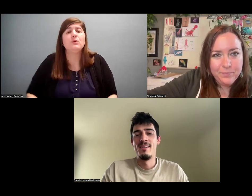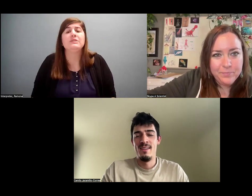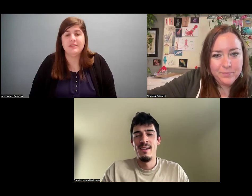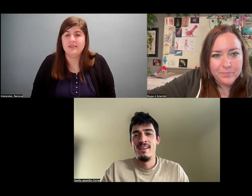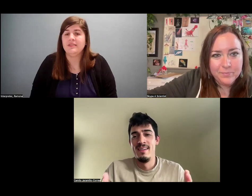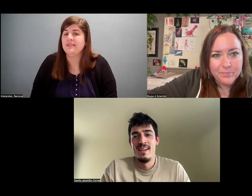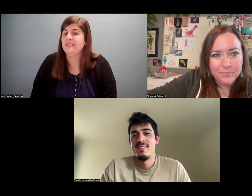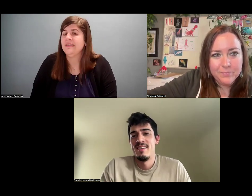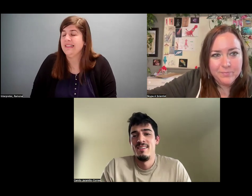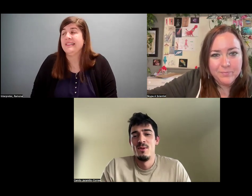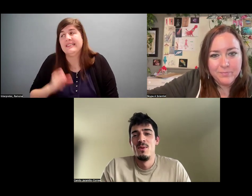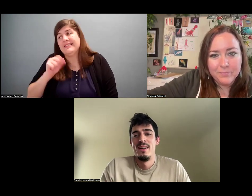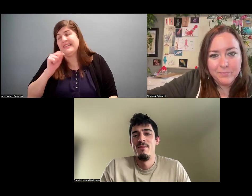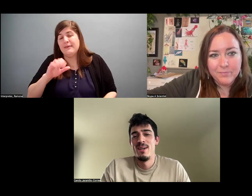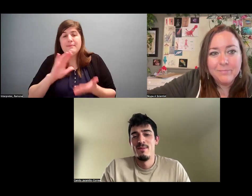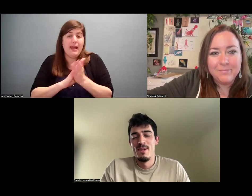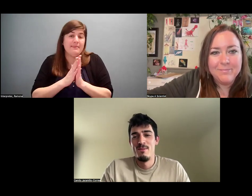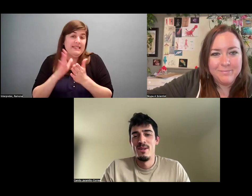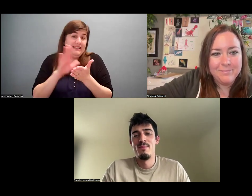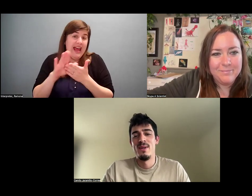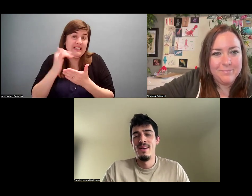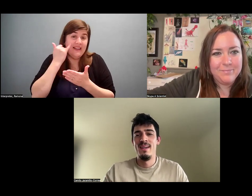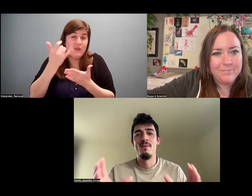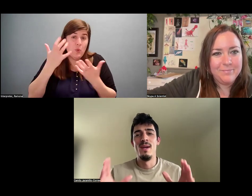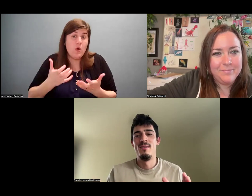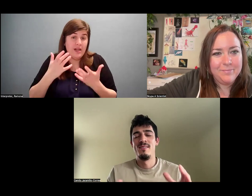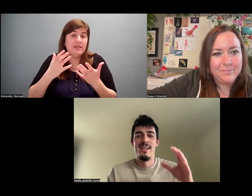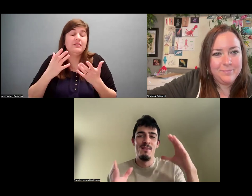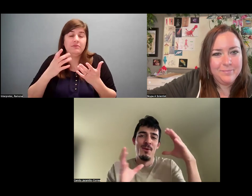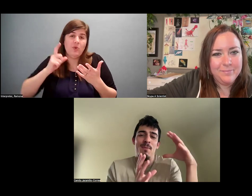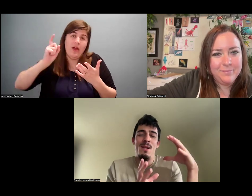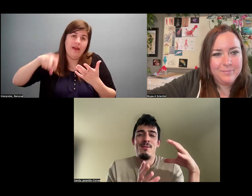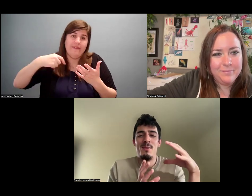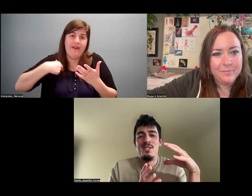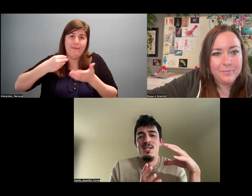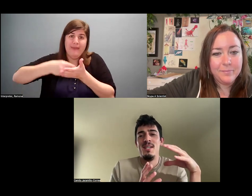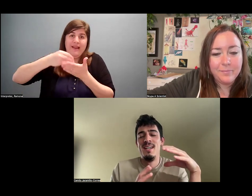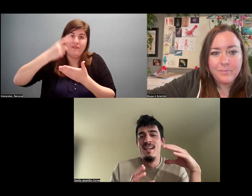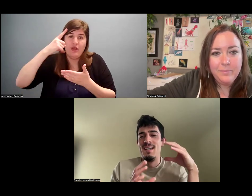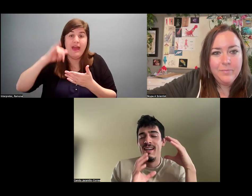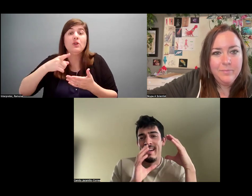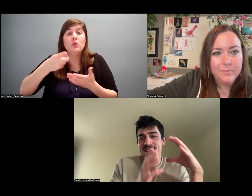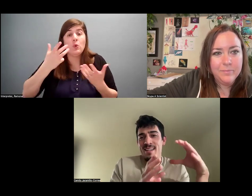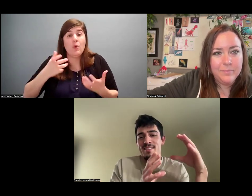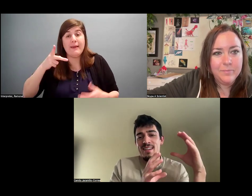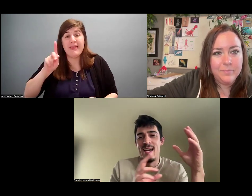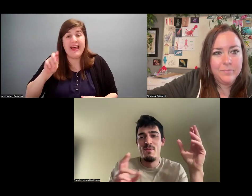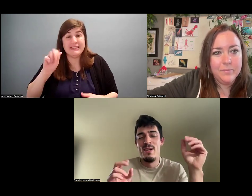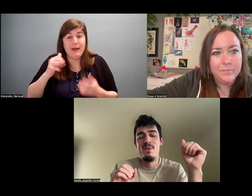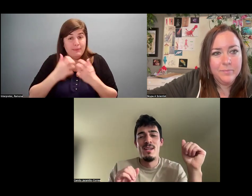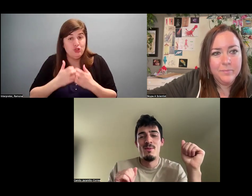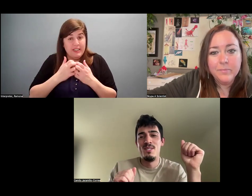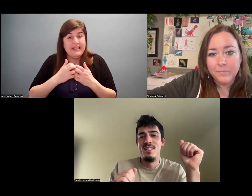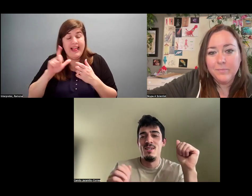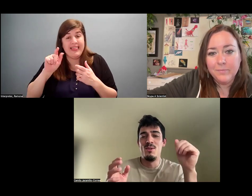can get it gets as nice as you want it if you have the money for it, but the basics, like if you want a plasma machine, like a nice lab